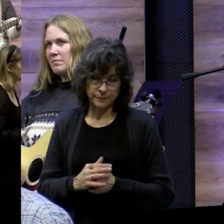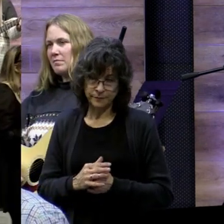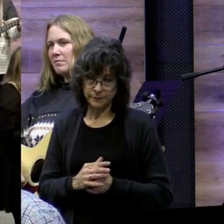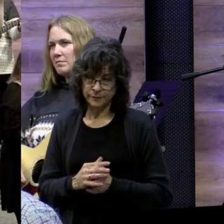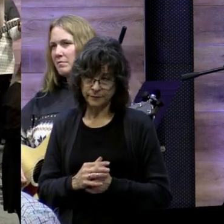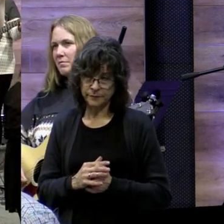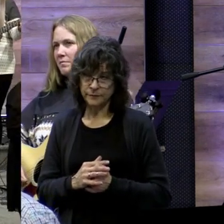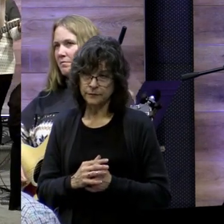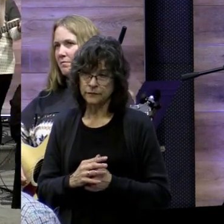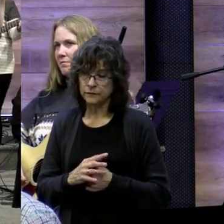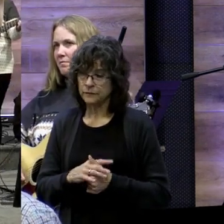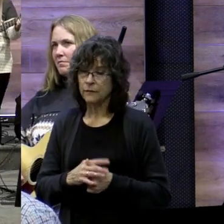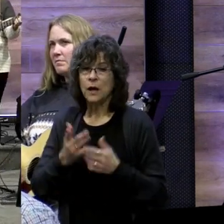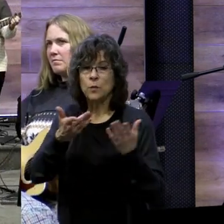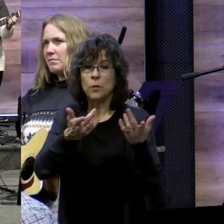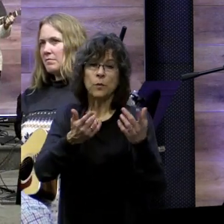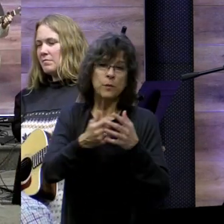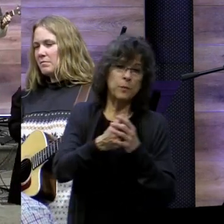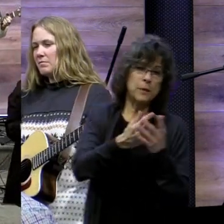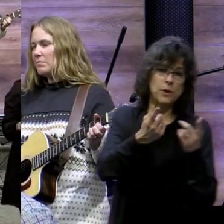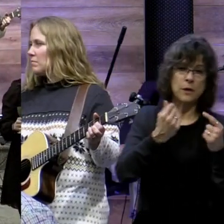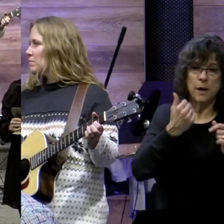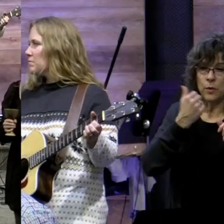we sing, remember Jesus' body and blood.